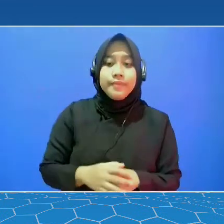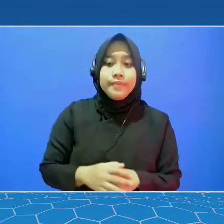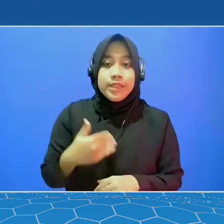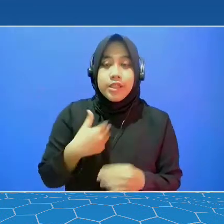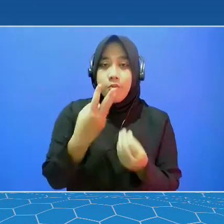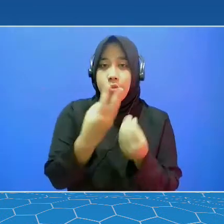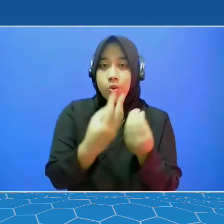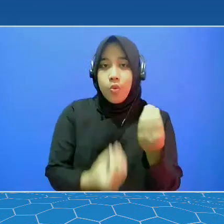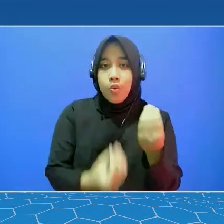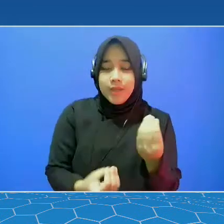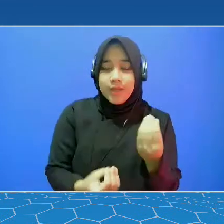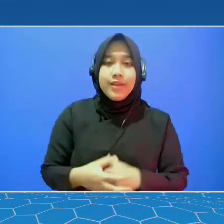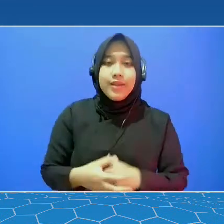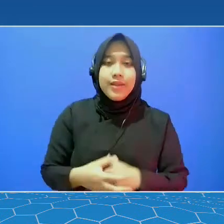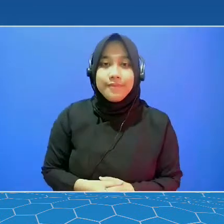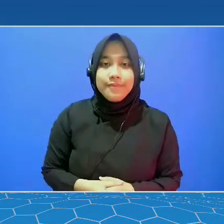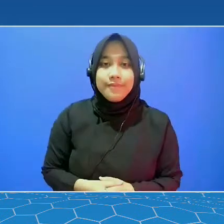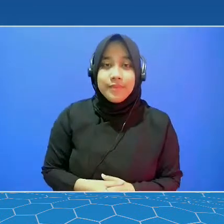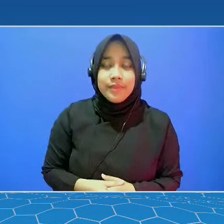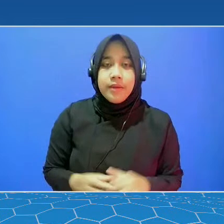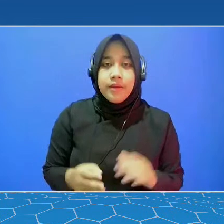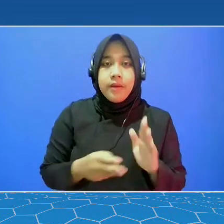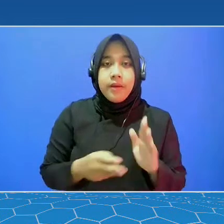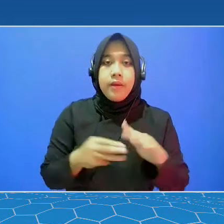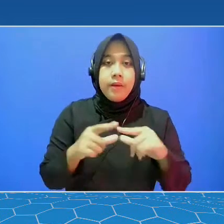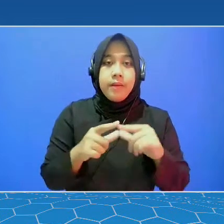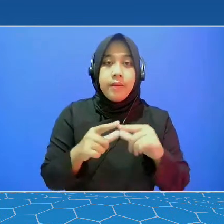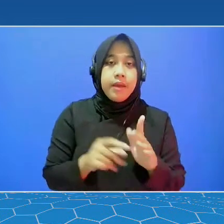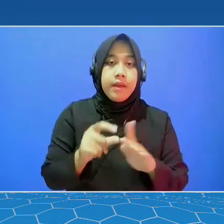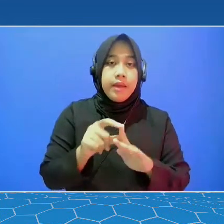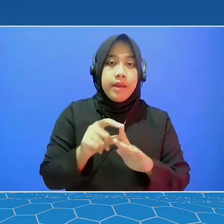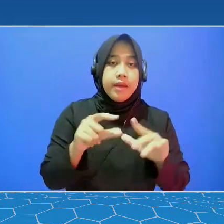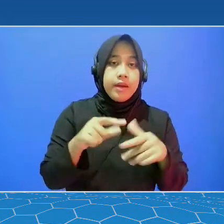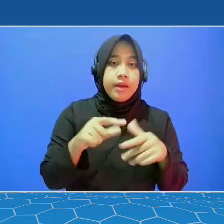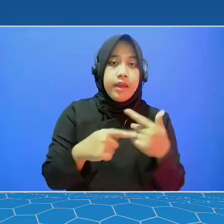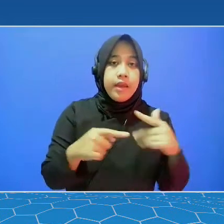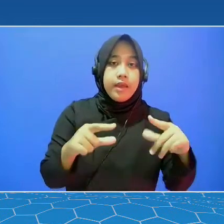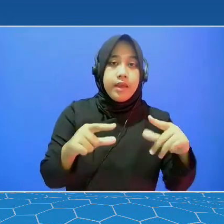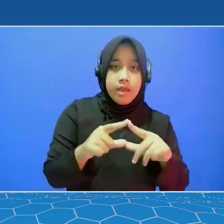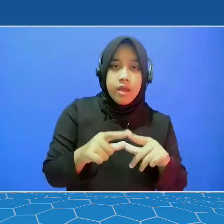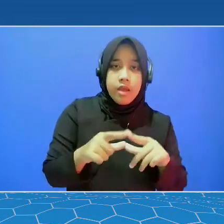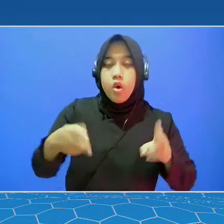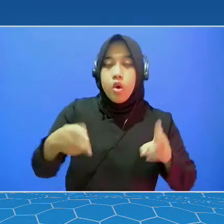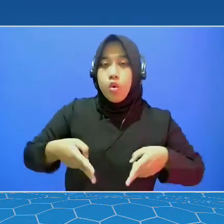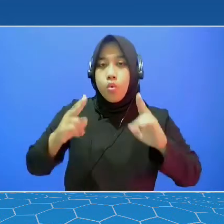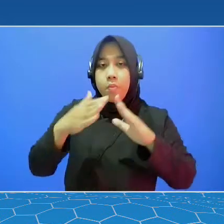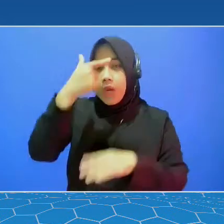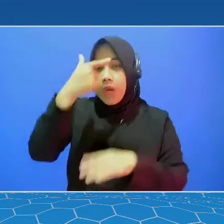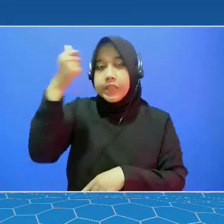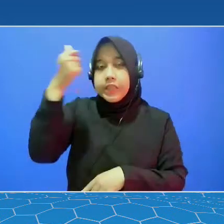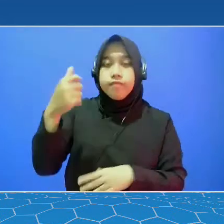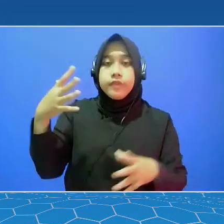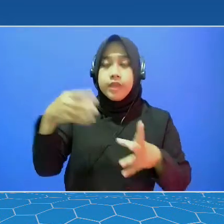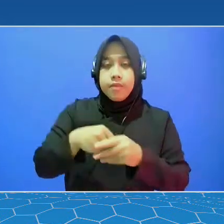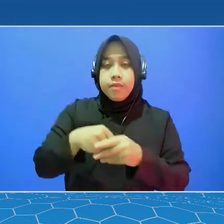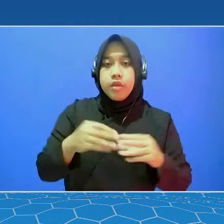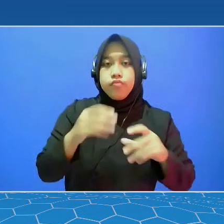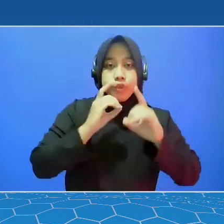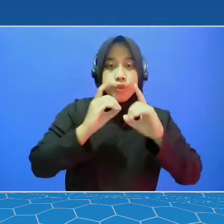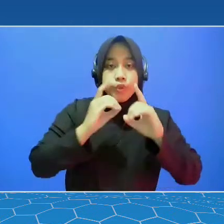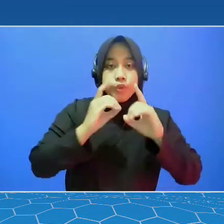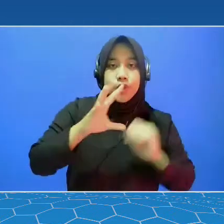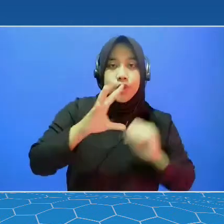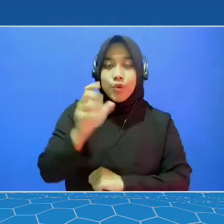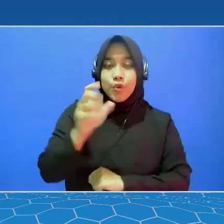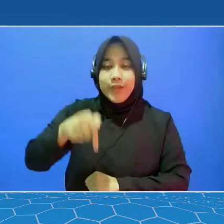the Mandaya Royal Hospital Puri, and it's an honor to be involved in this discussion. In today's level discussion,